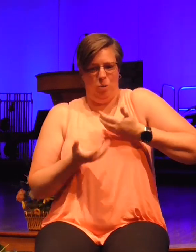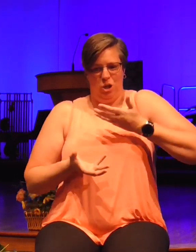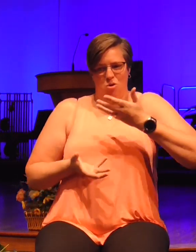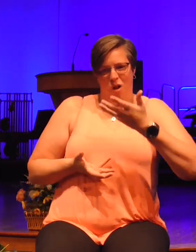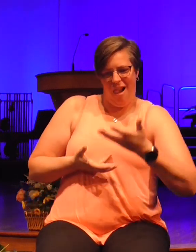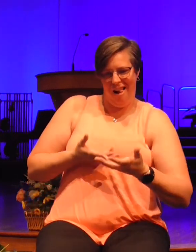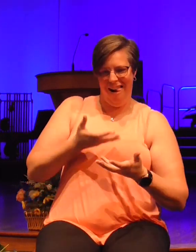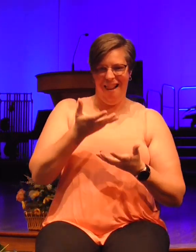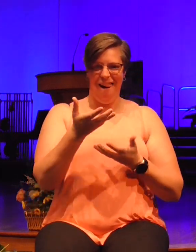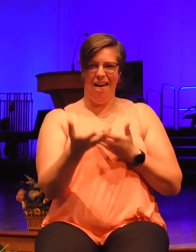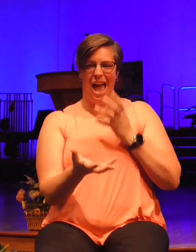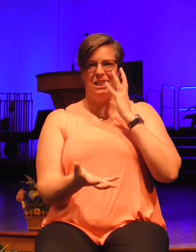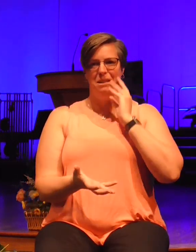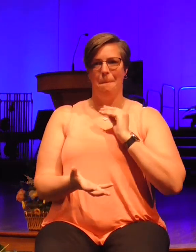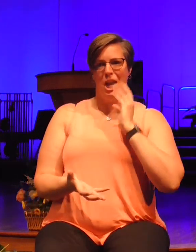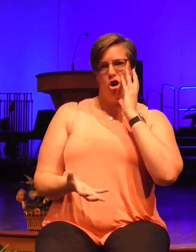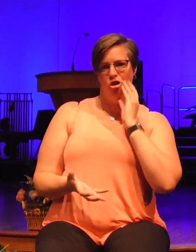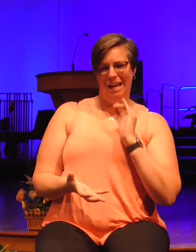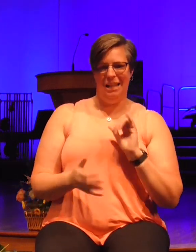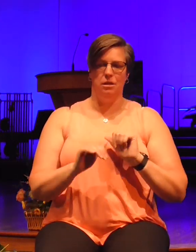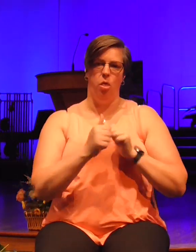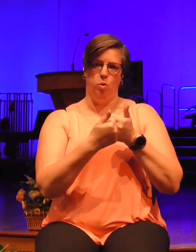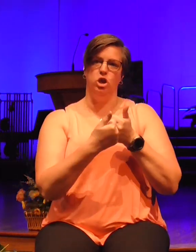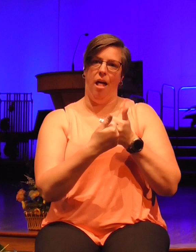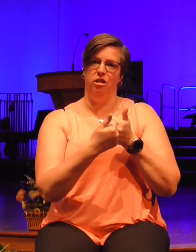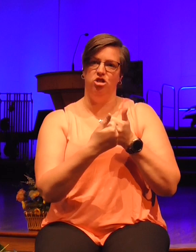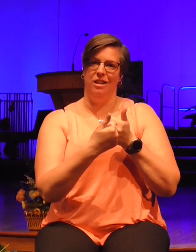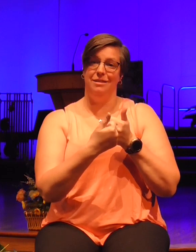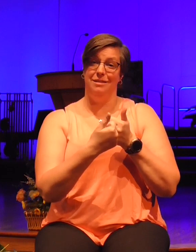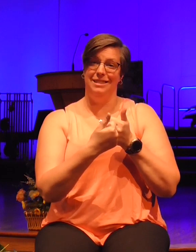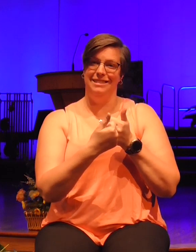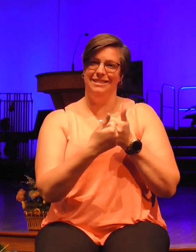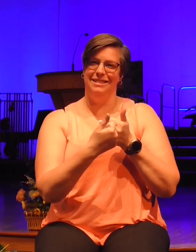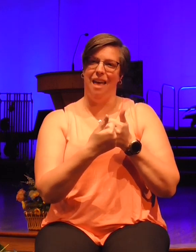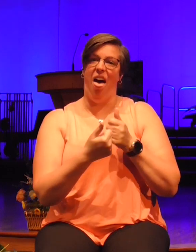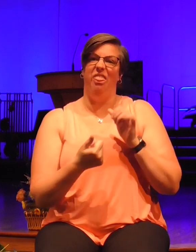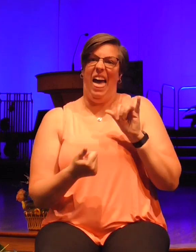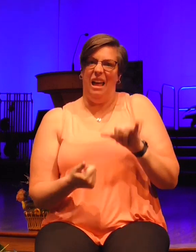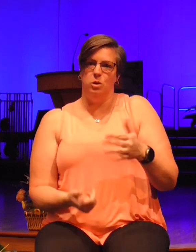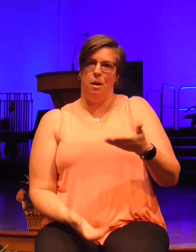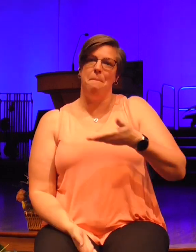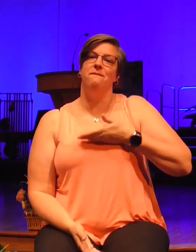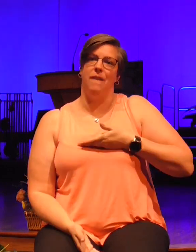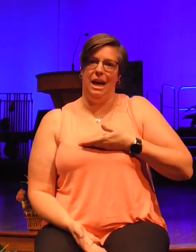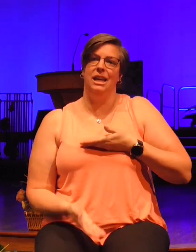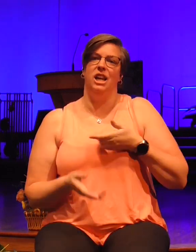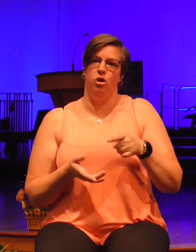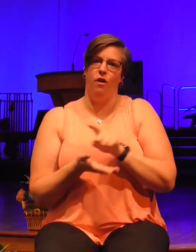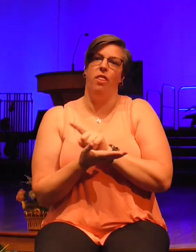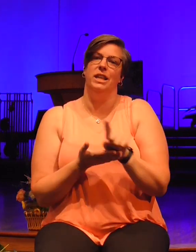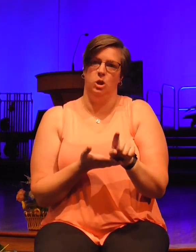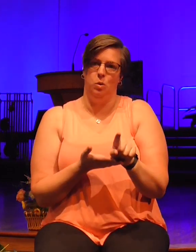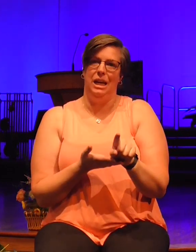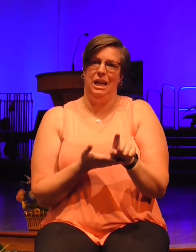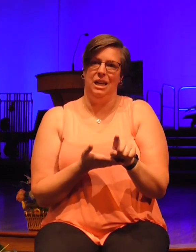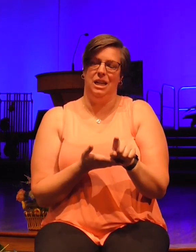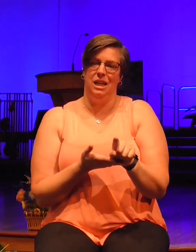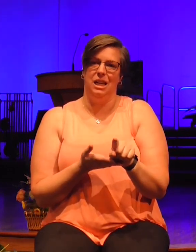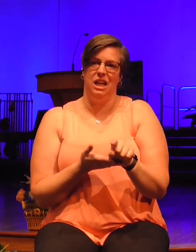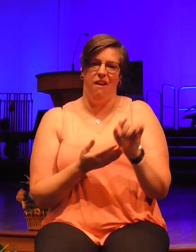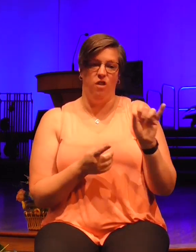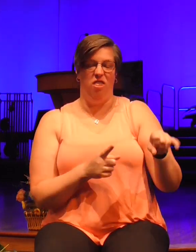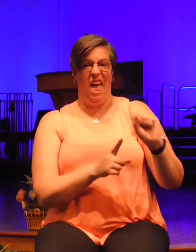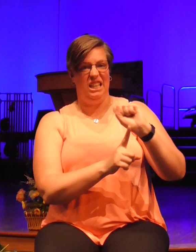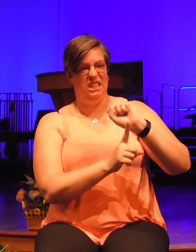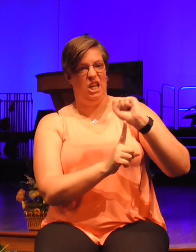and experience the greatest challenges of our life. This is what I'm inviting us to do this week with regards to that